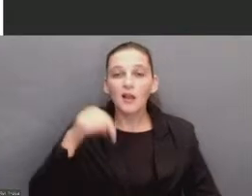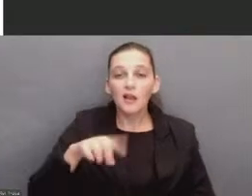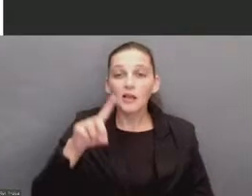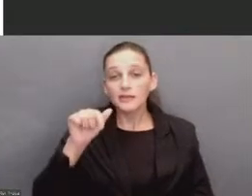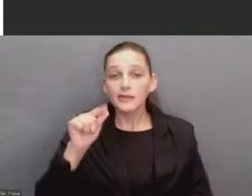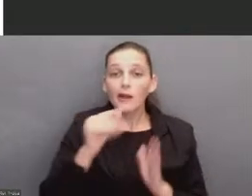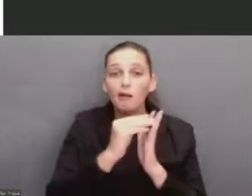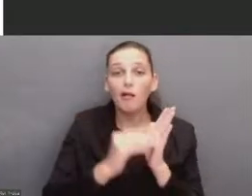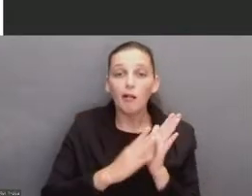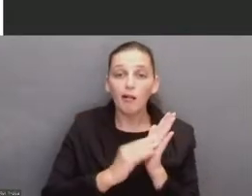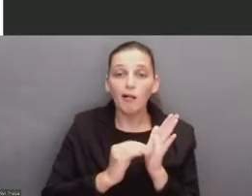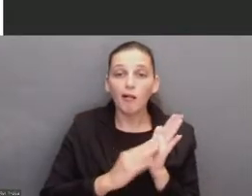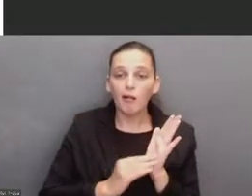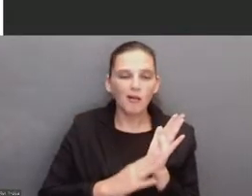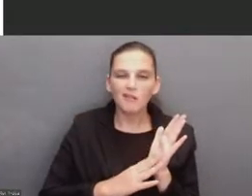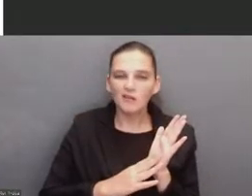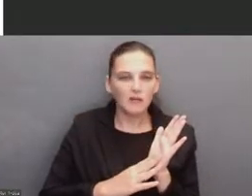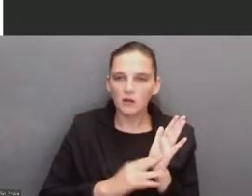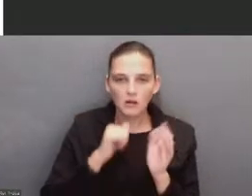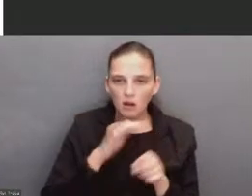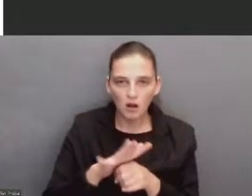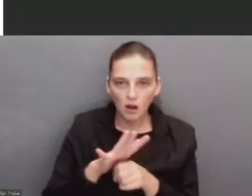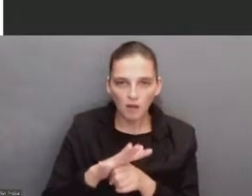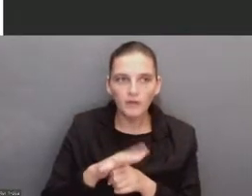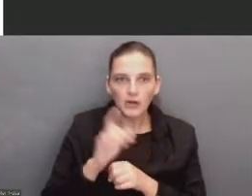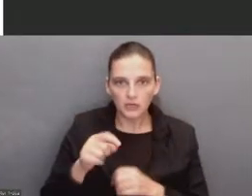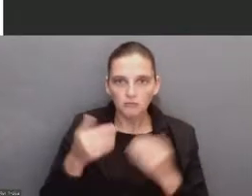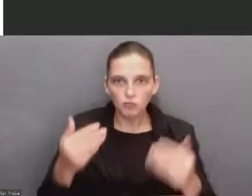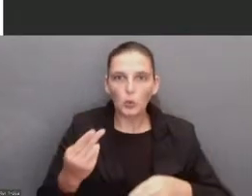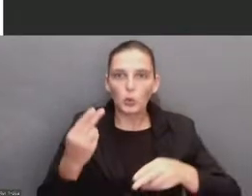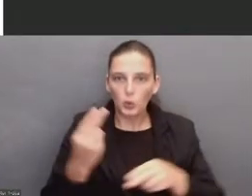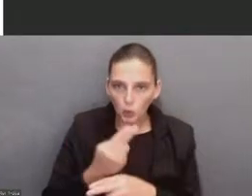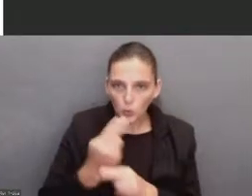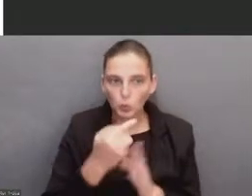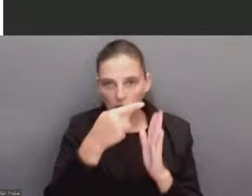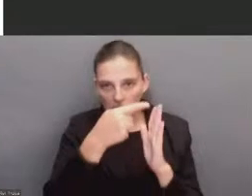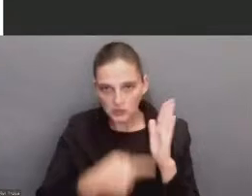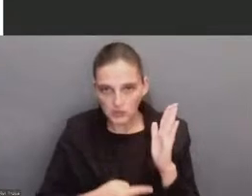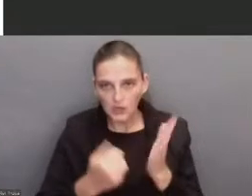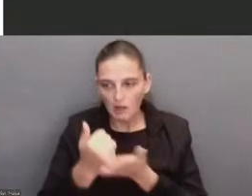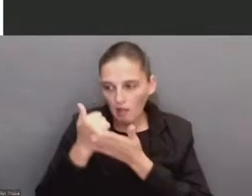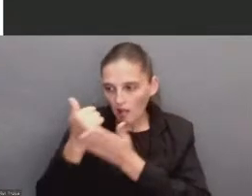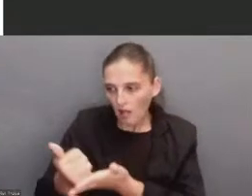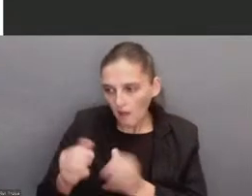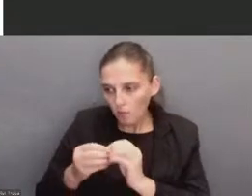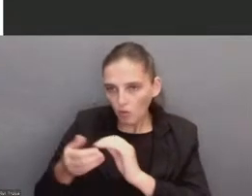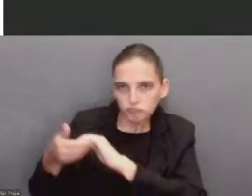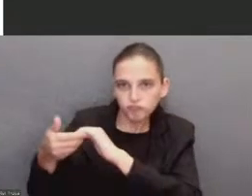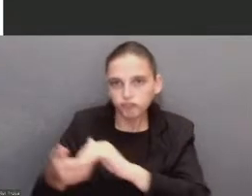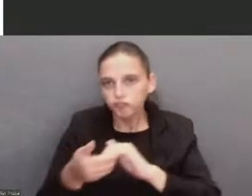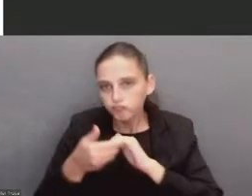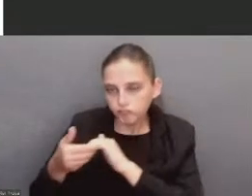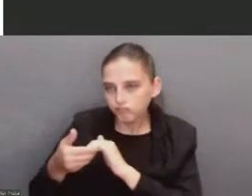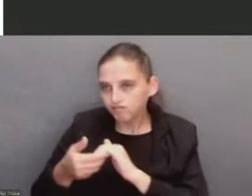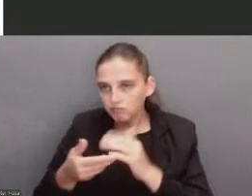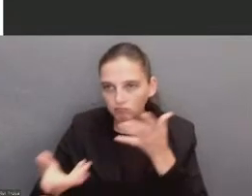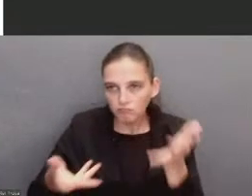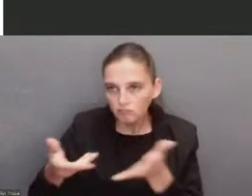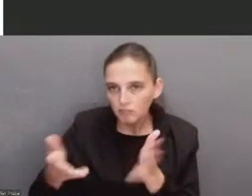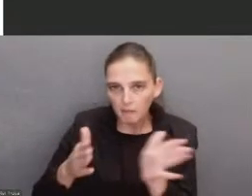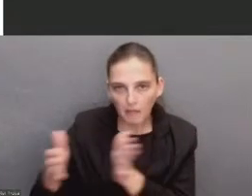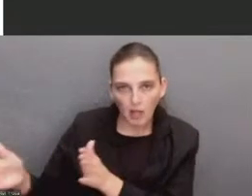but it really has to actively be used to improve collaboration and coordination when it comes to